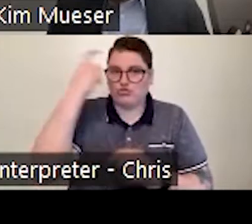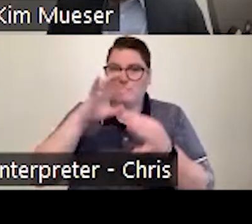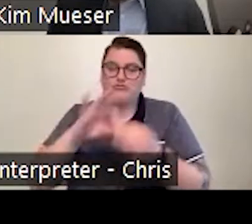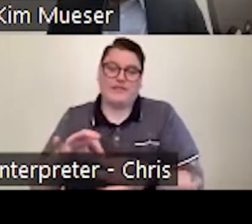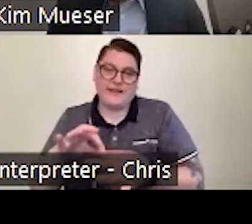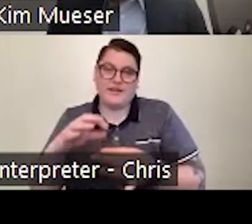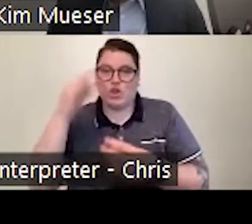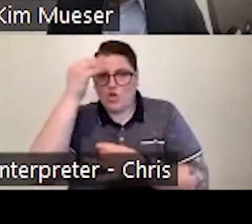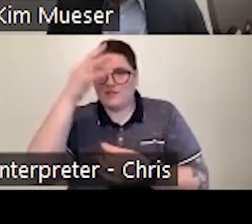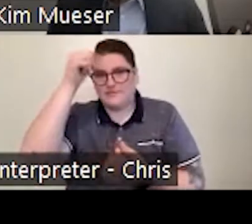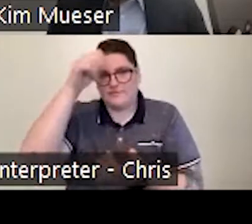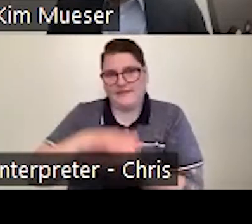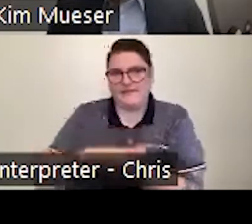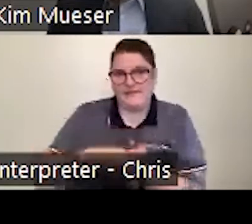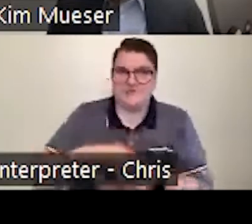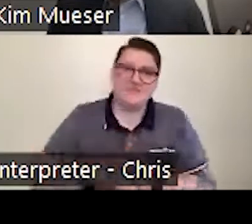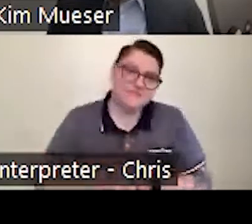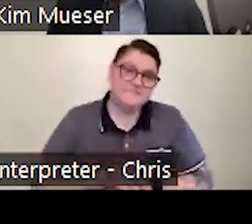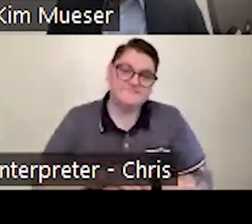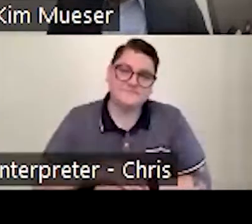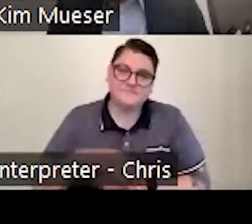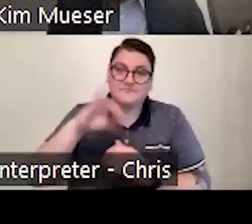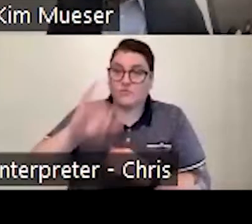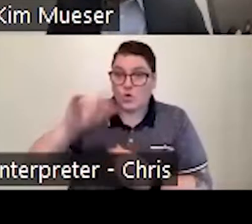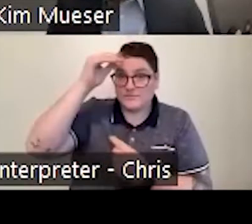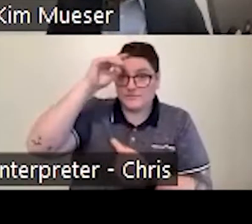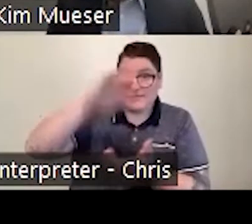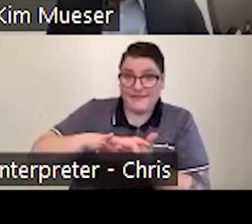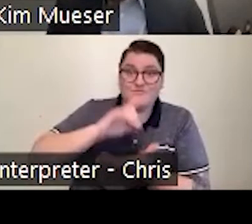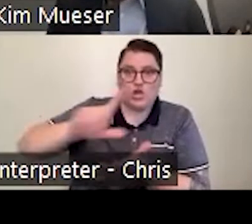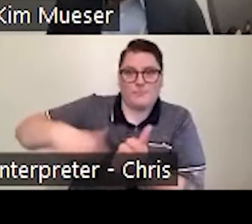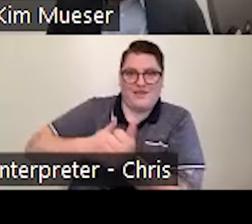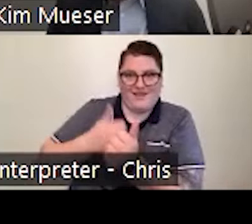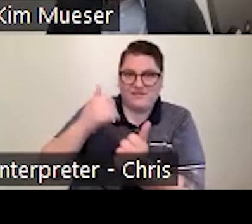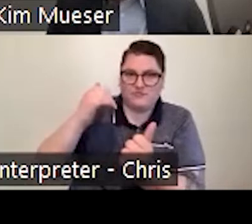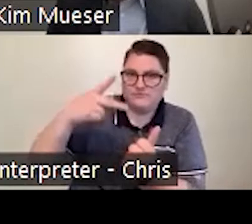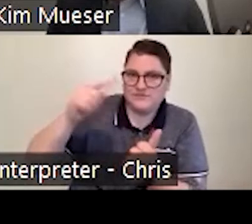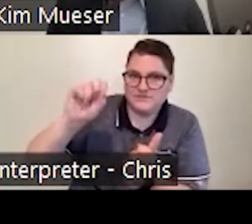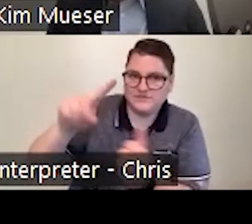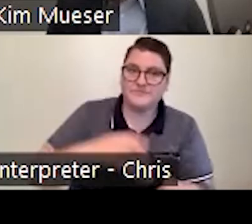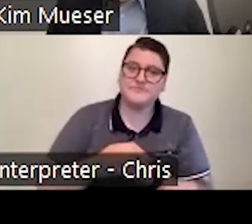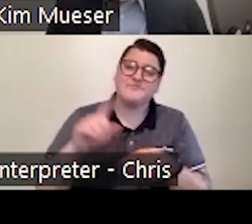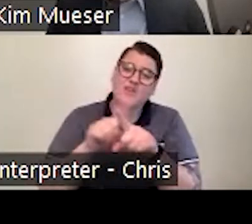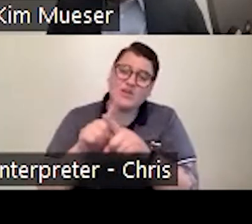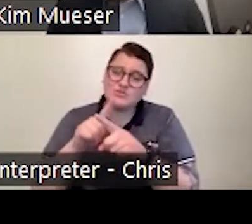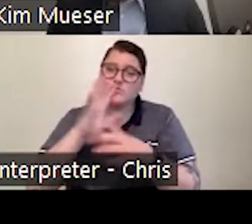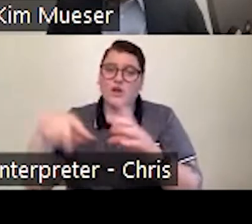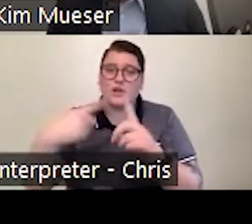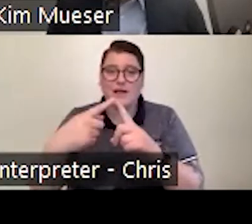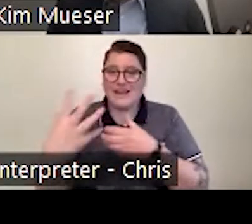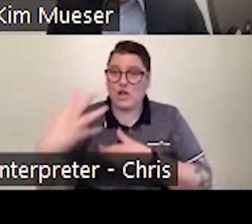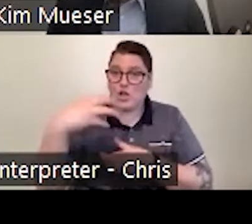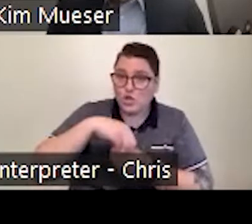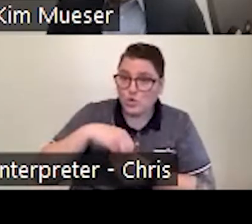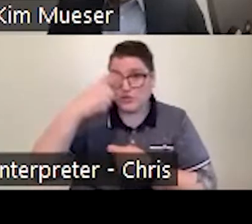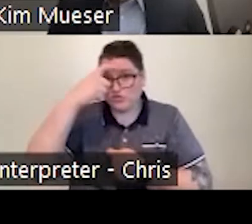are hypothesized to underlie PTSD. And that also involve incorporating the experience of trauma